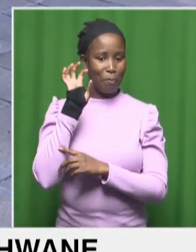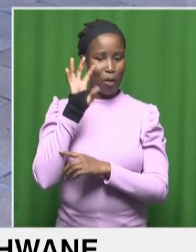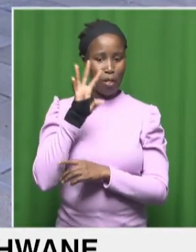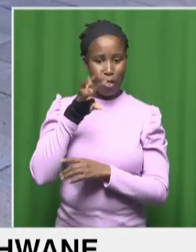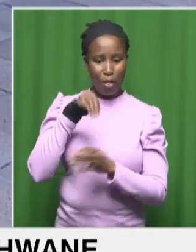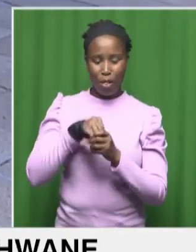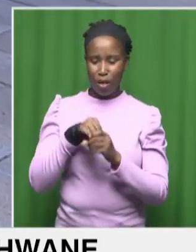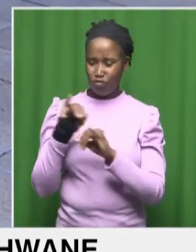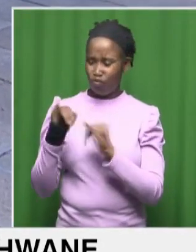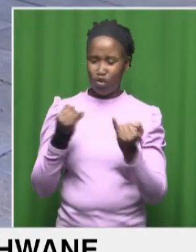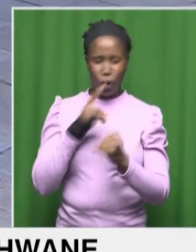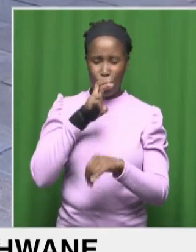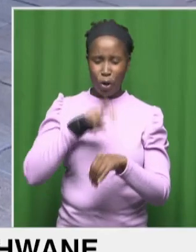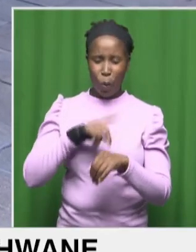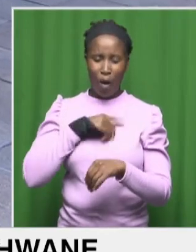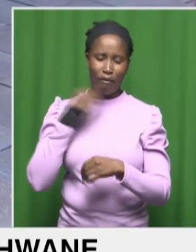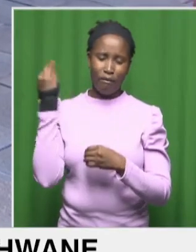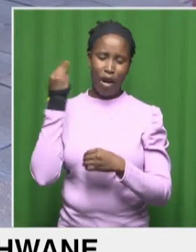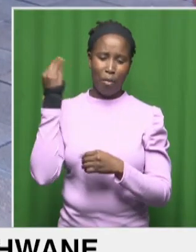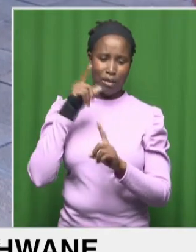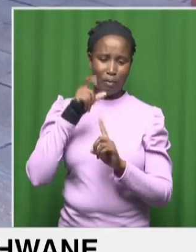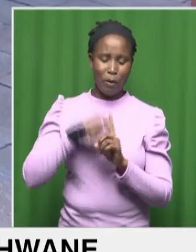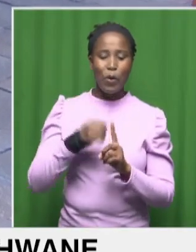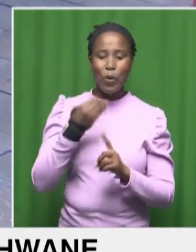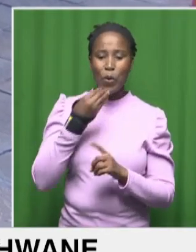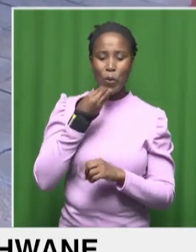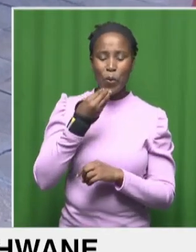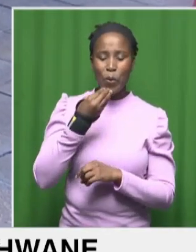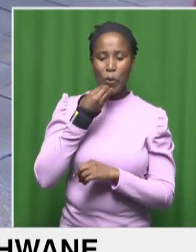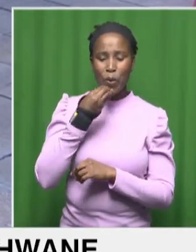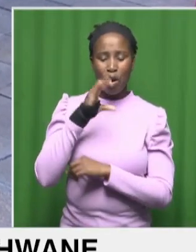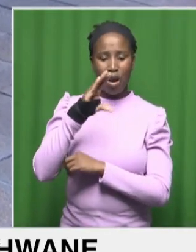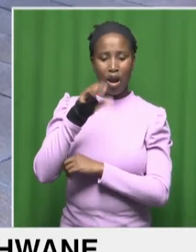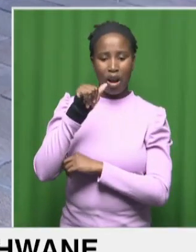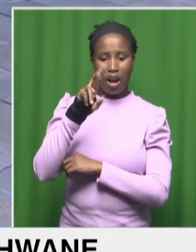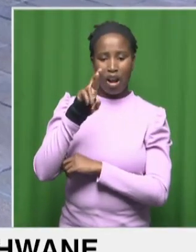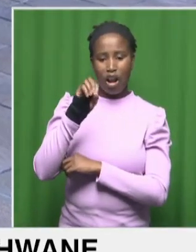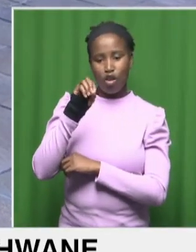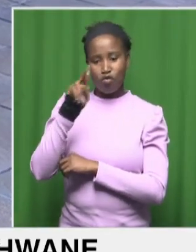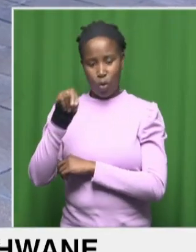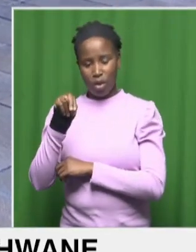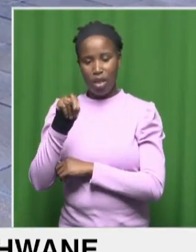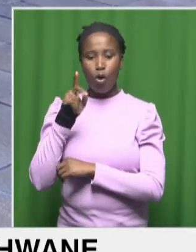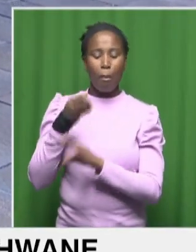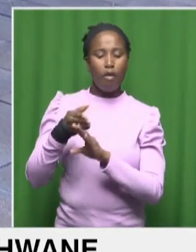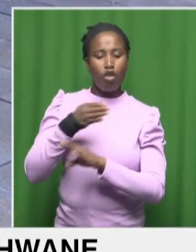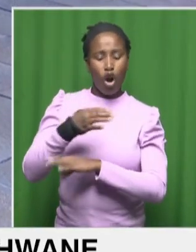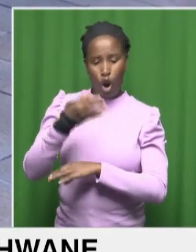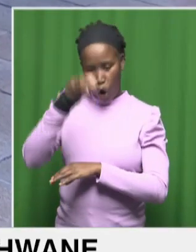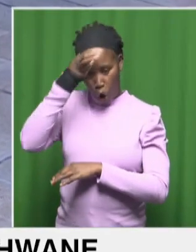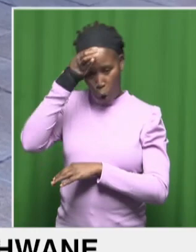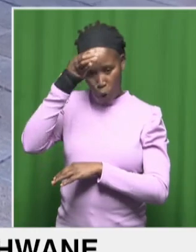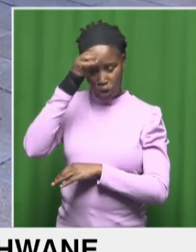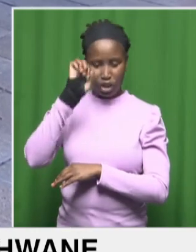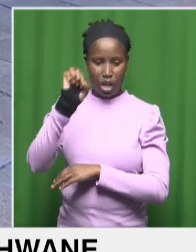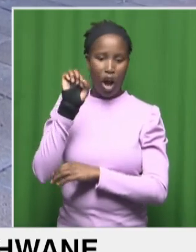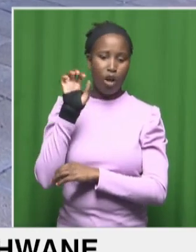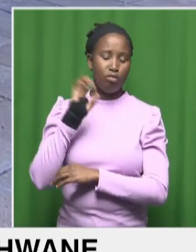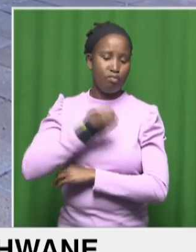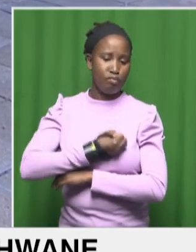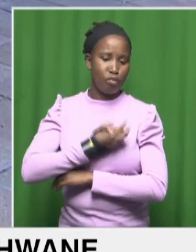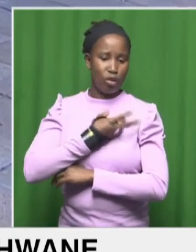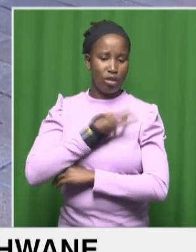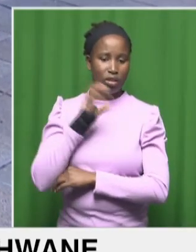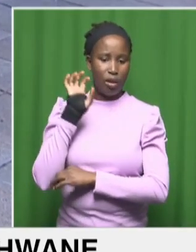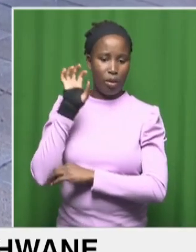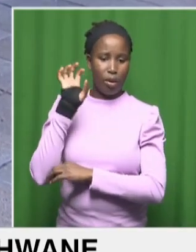absolutely no introduction. We've got Karen Strauss. She's, of course, former coach of the Proteas. And to her extreme right there, we